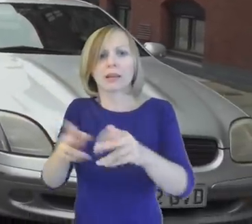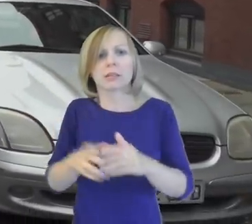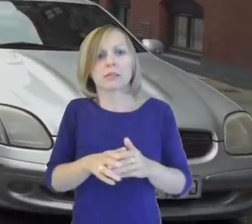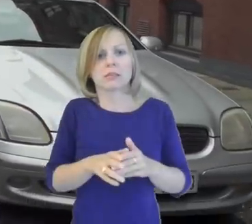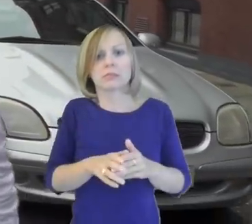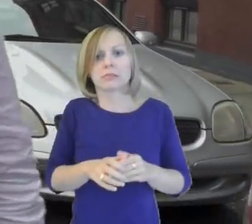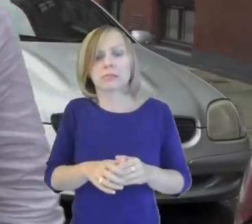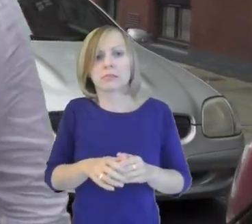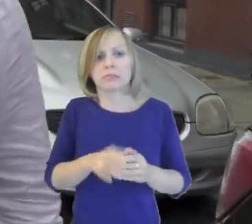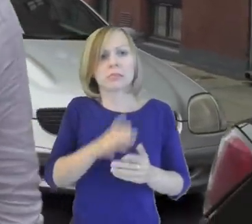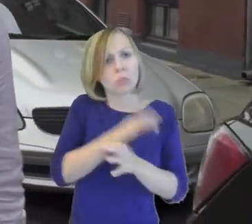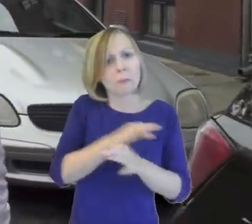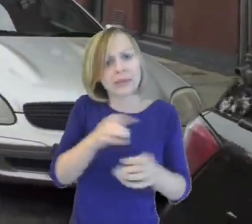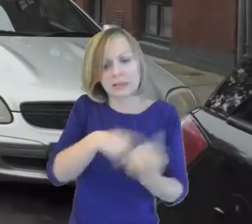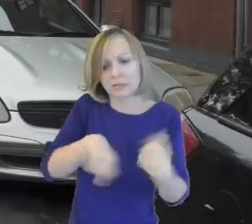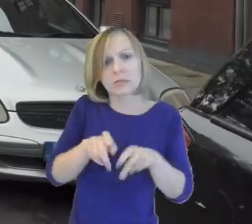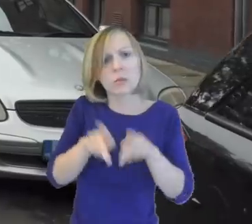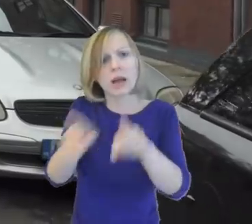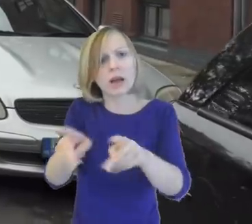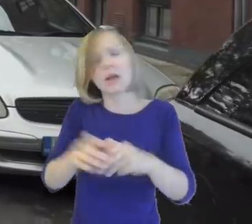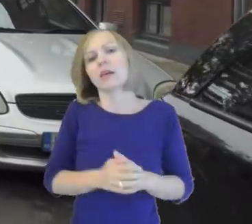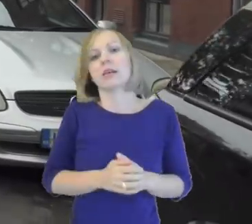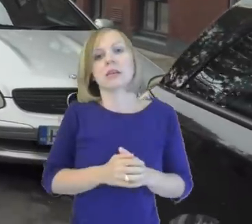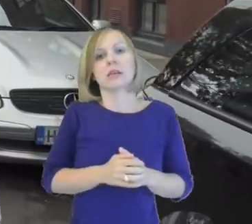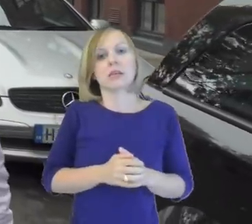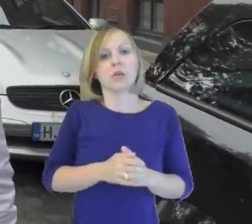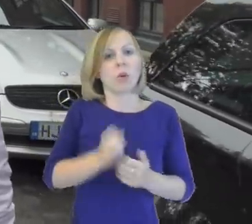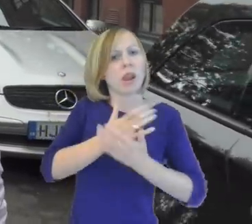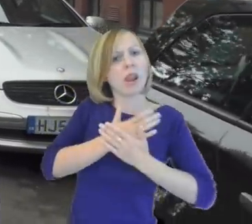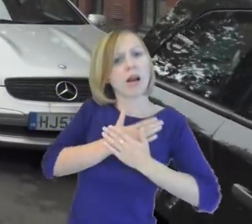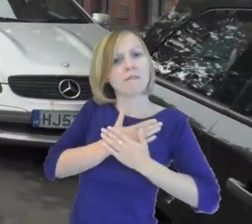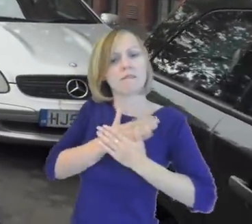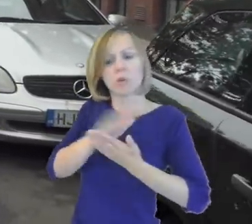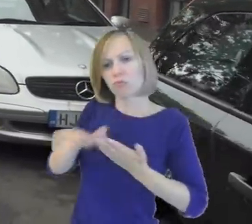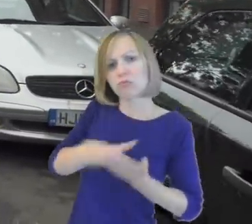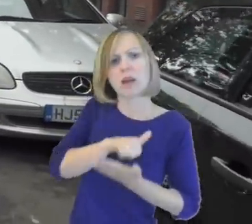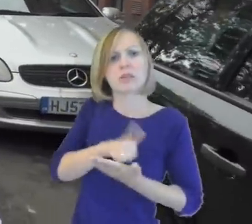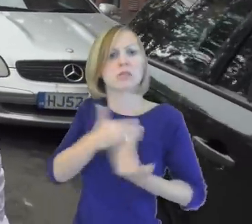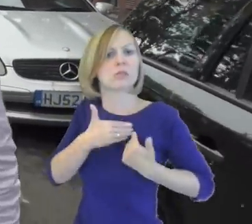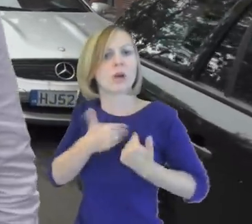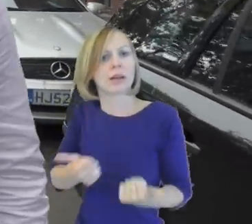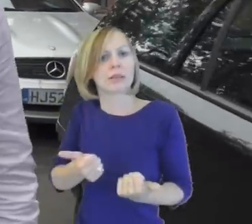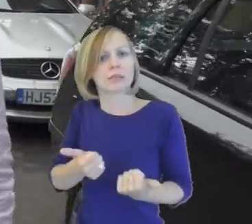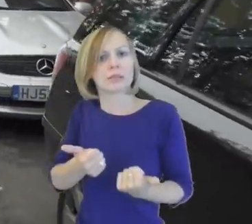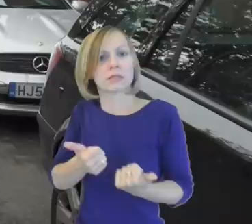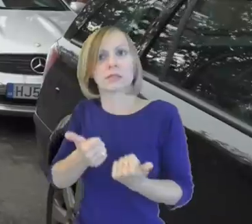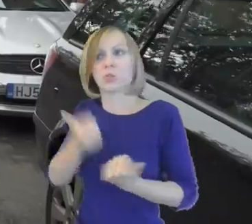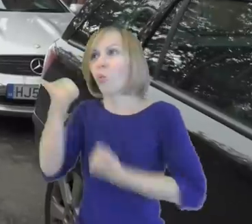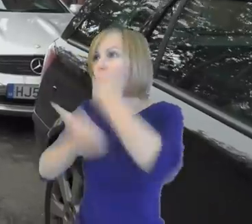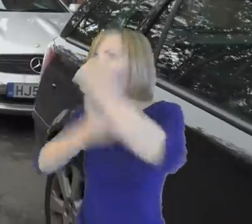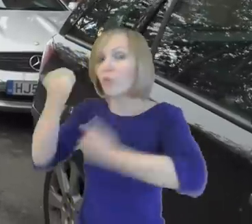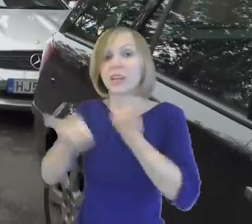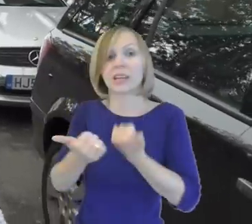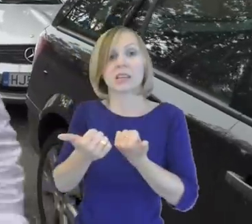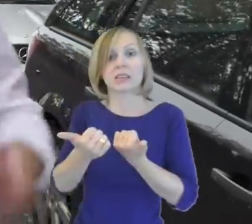into the ways of peace. They don't do that into the ways of love or righteousness or kindness or glory